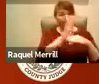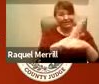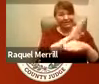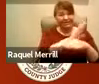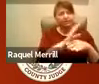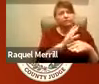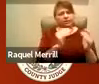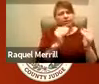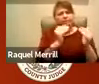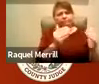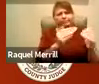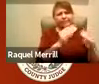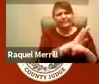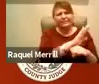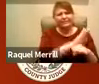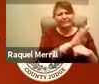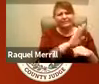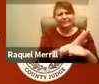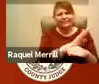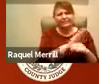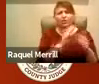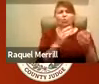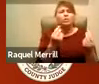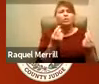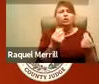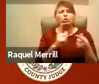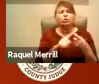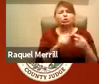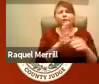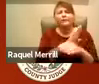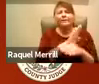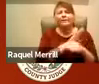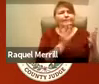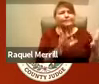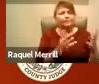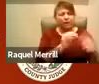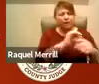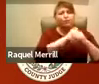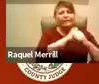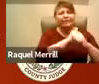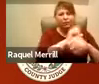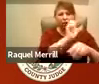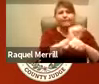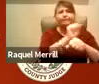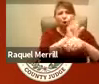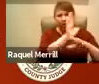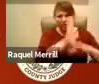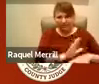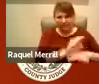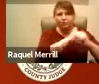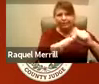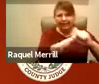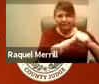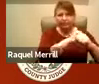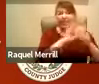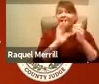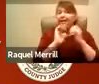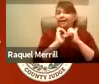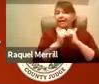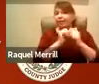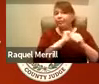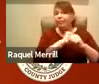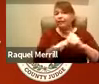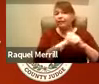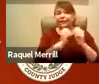in business. What do you need to do to be in business? Protect your employees. How do you protect your